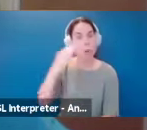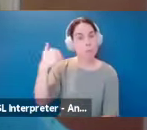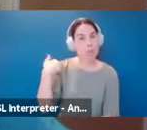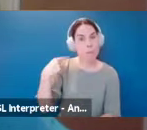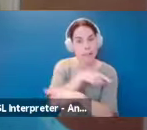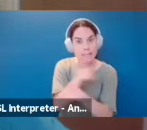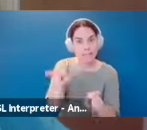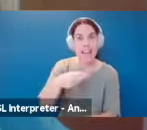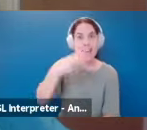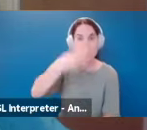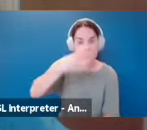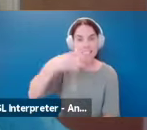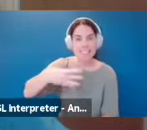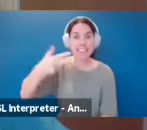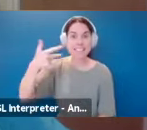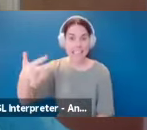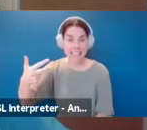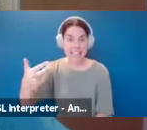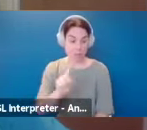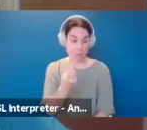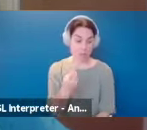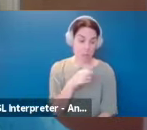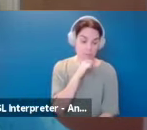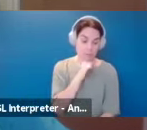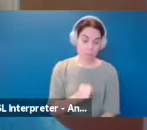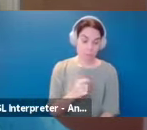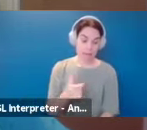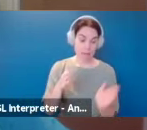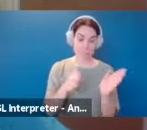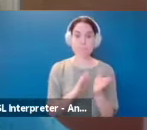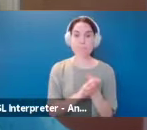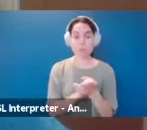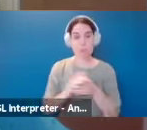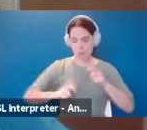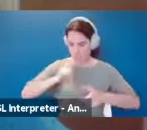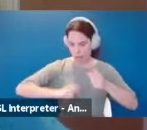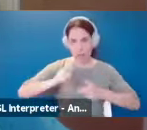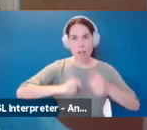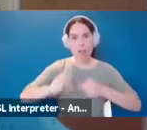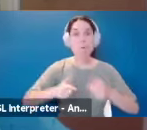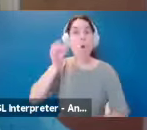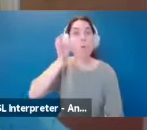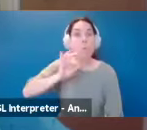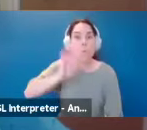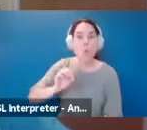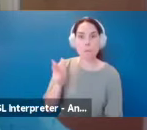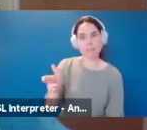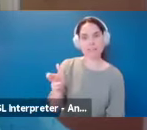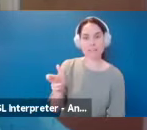cycling with friends with a water pistol, shot in the legs by the police. 2014,